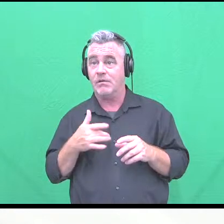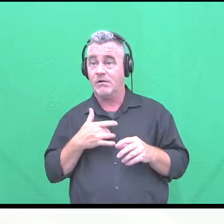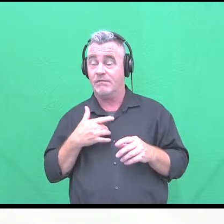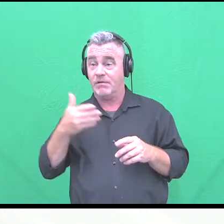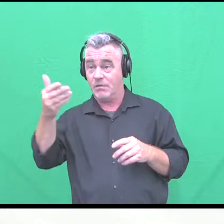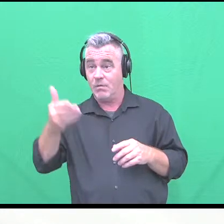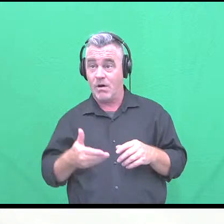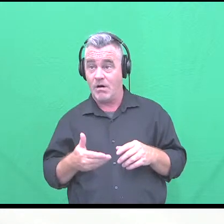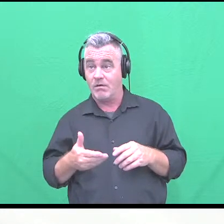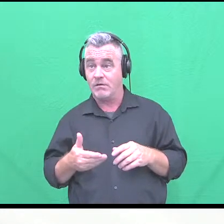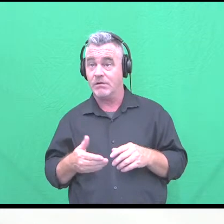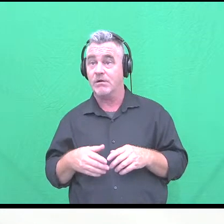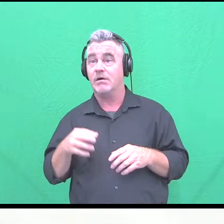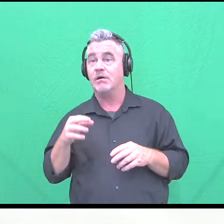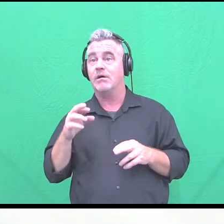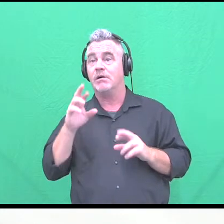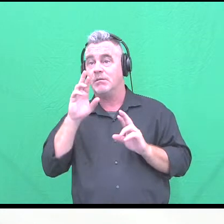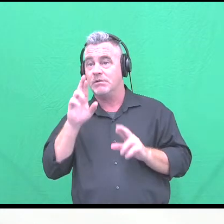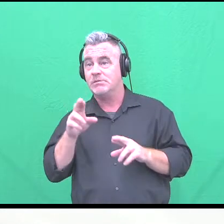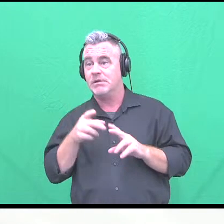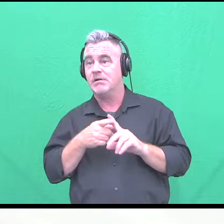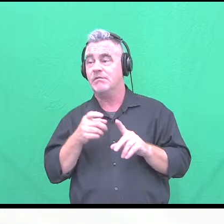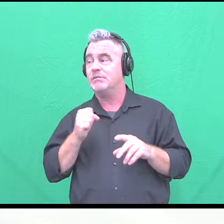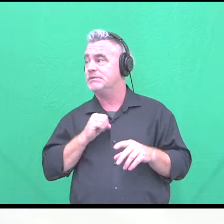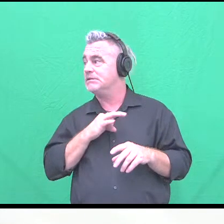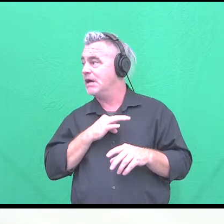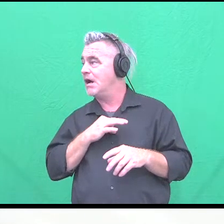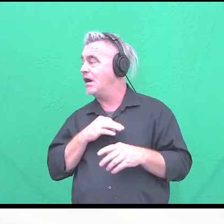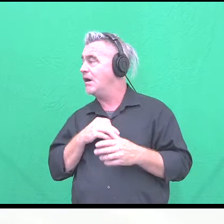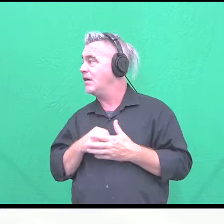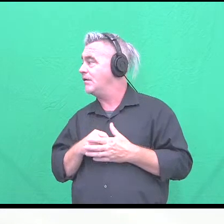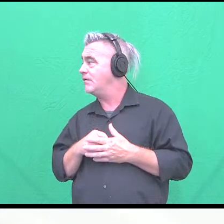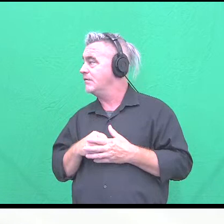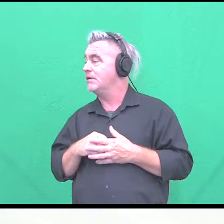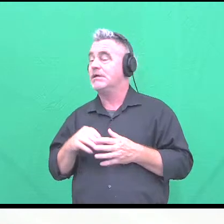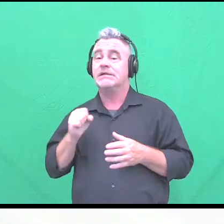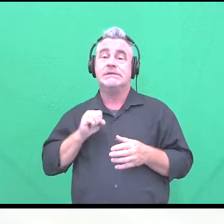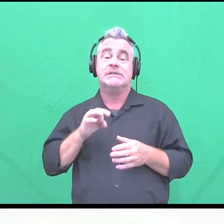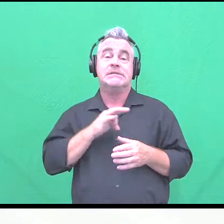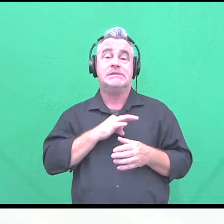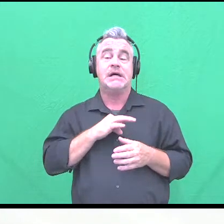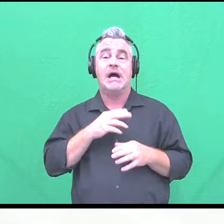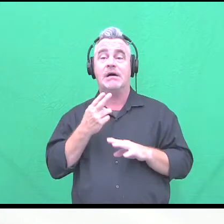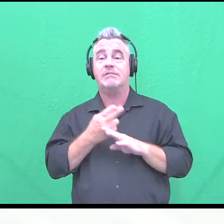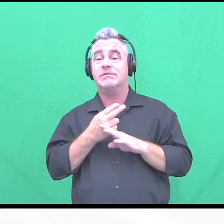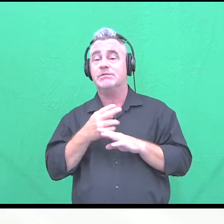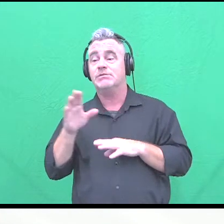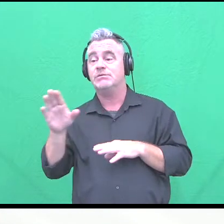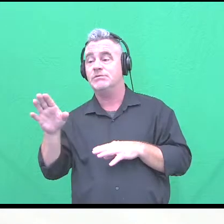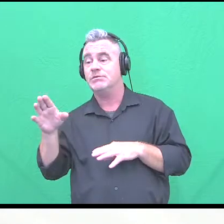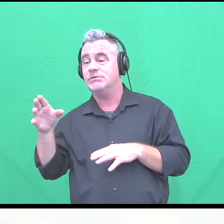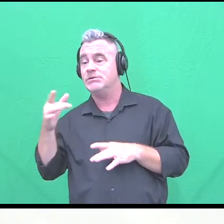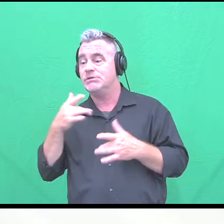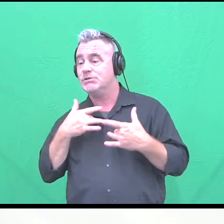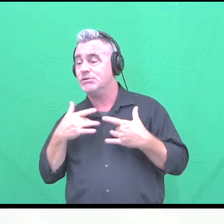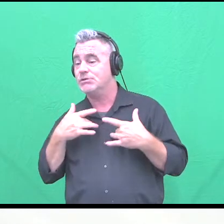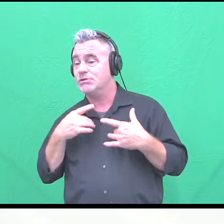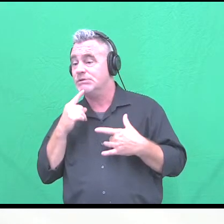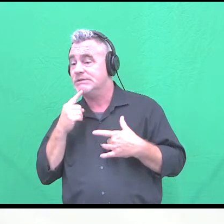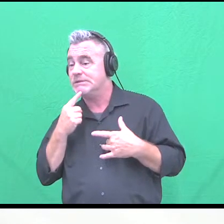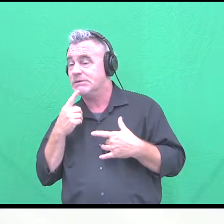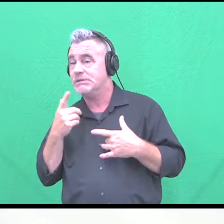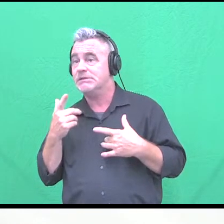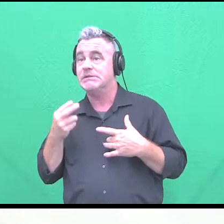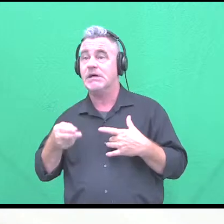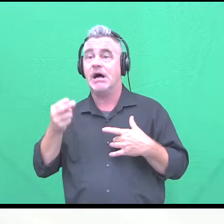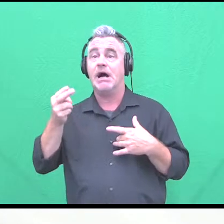respected by staff, feel like parents, that staff take their concerns seriously. They're really high, and they're